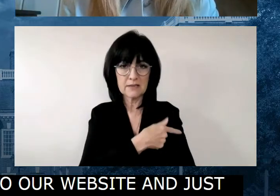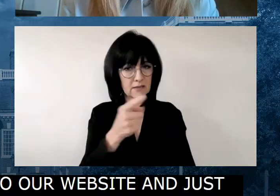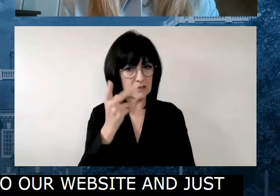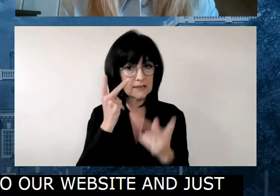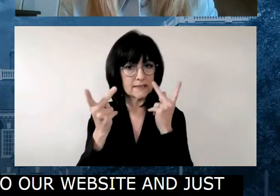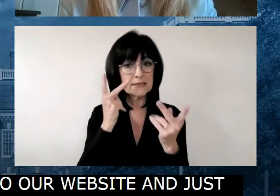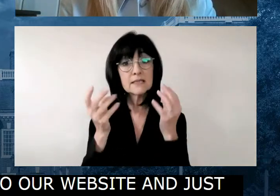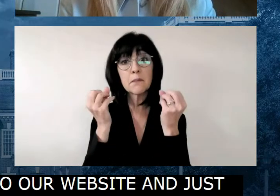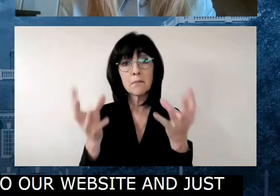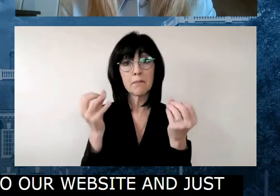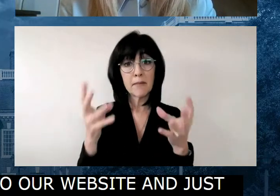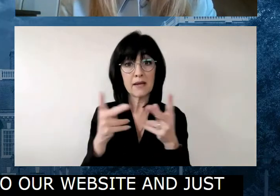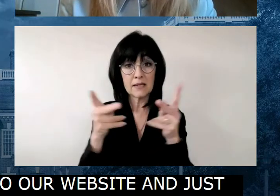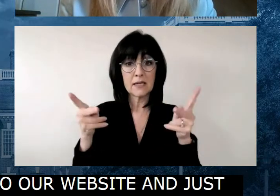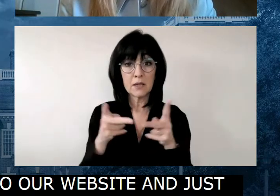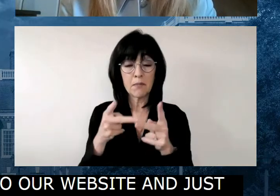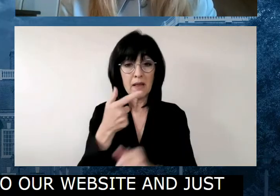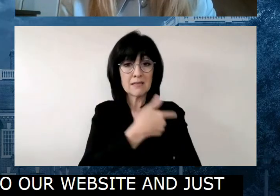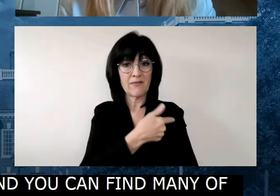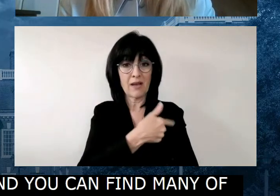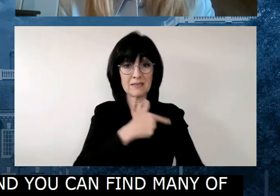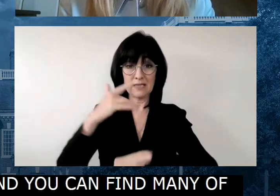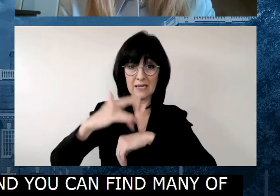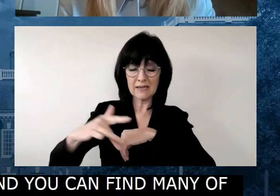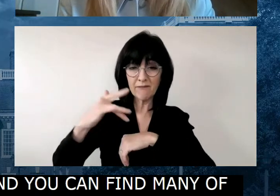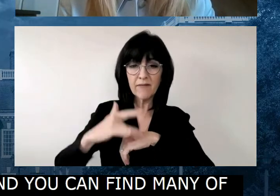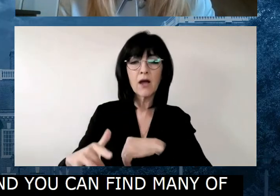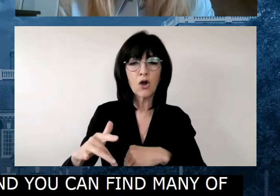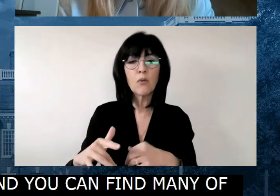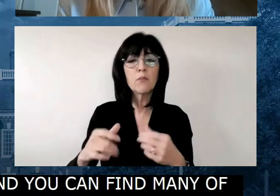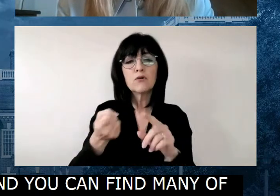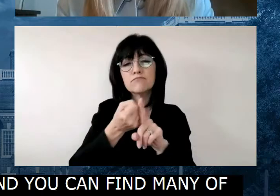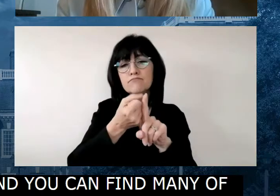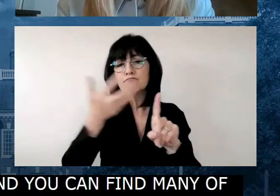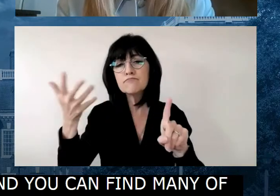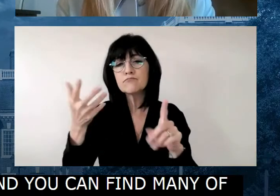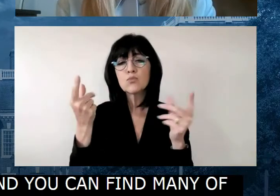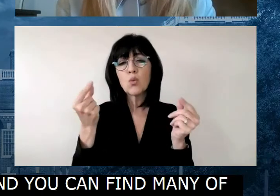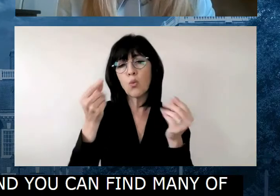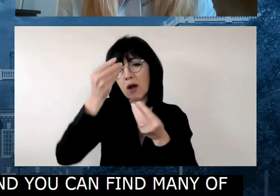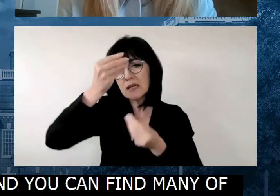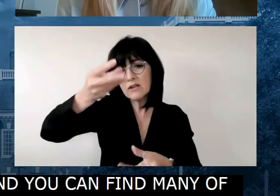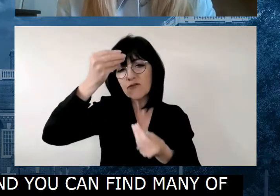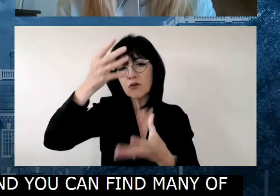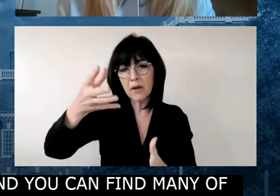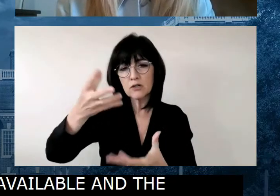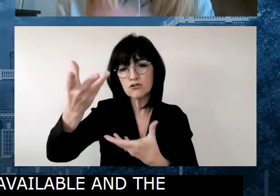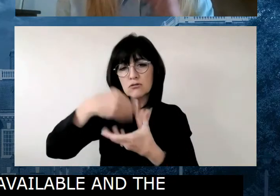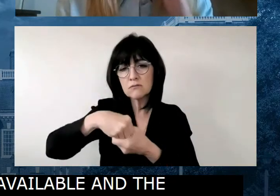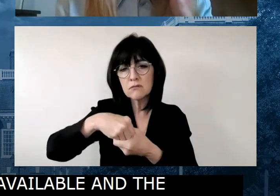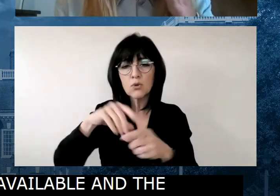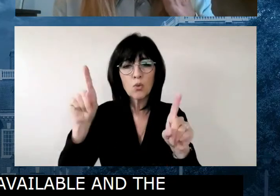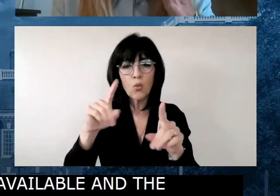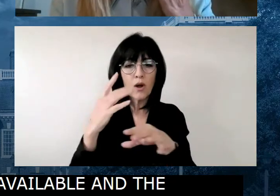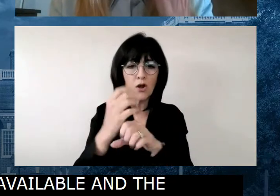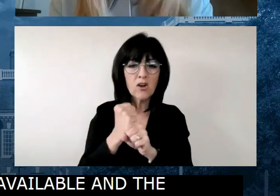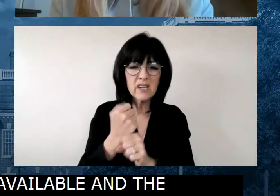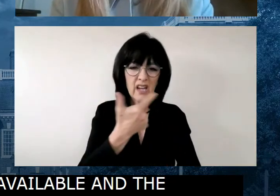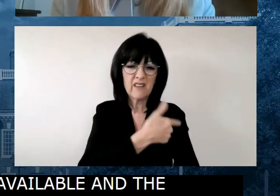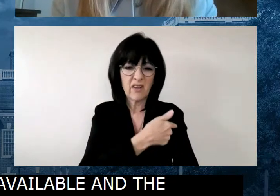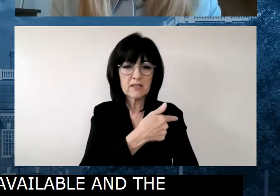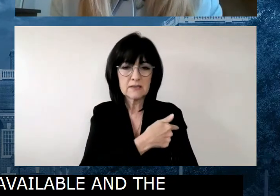vaccine is available, and the details about those vaccines. Finally, I want to talk